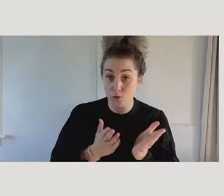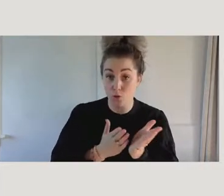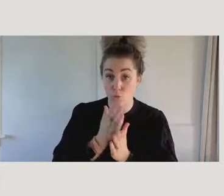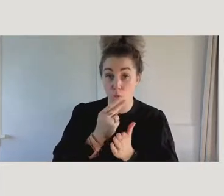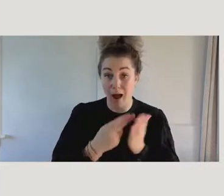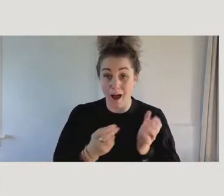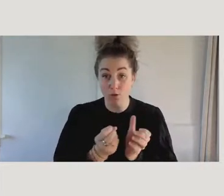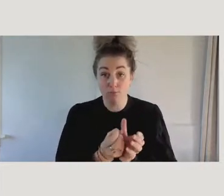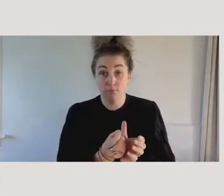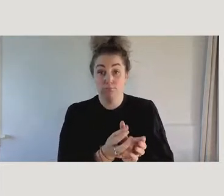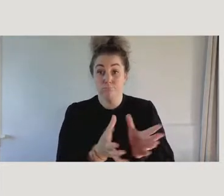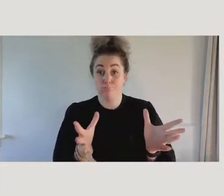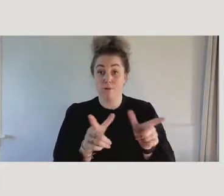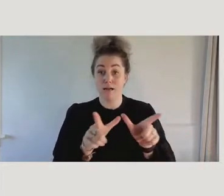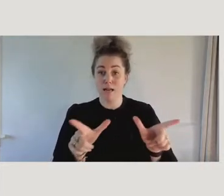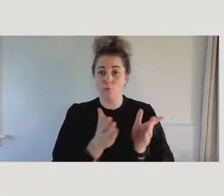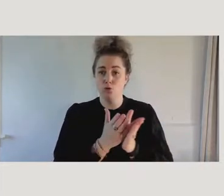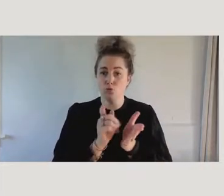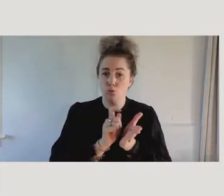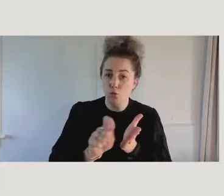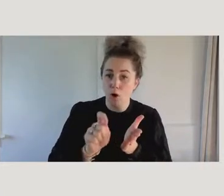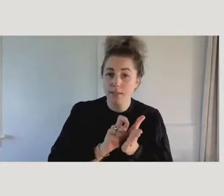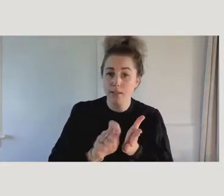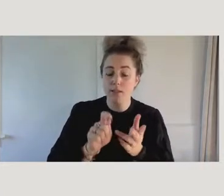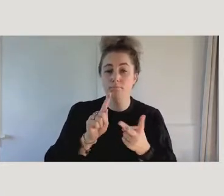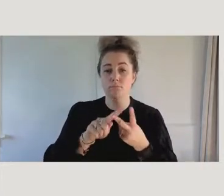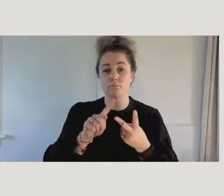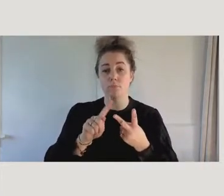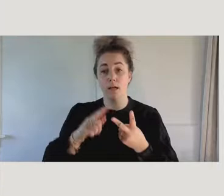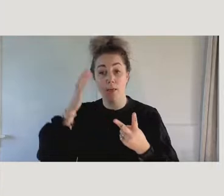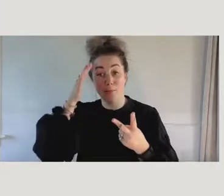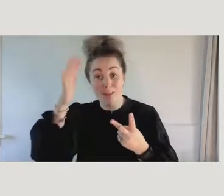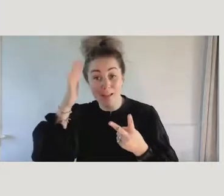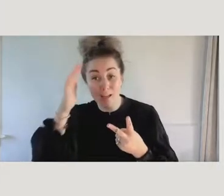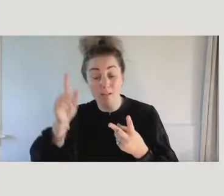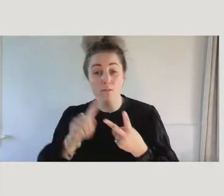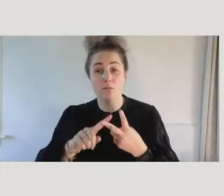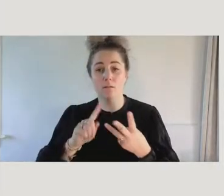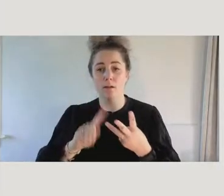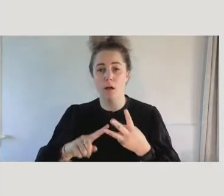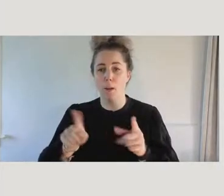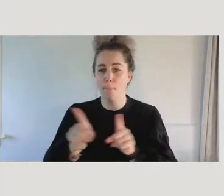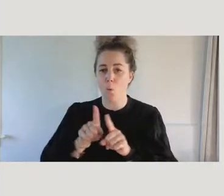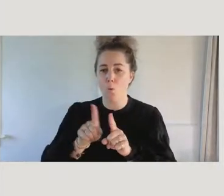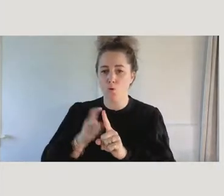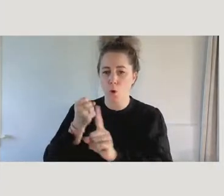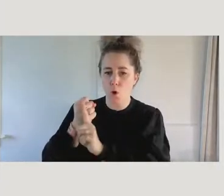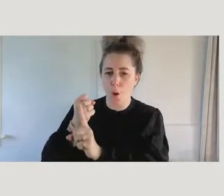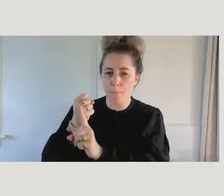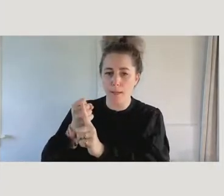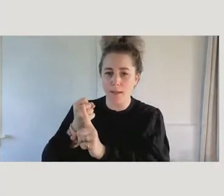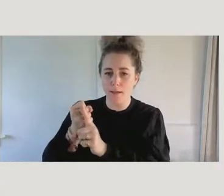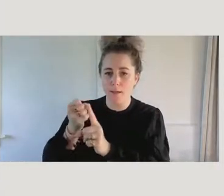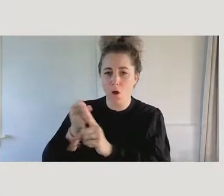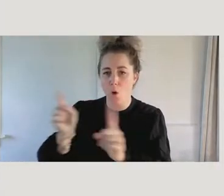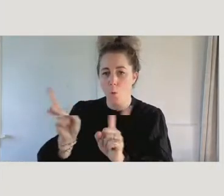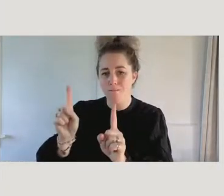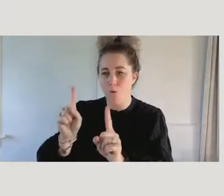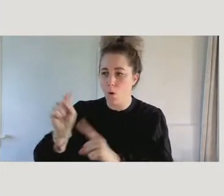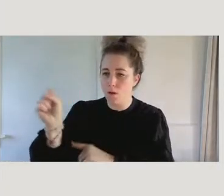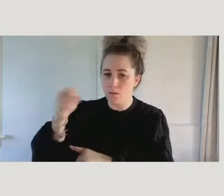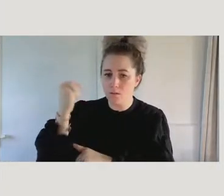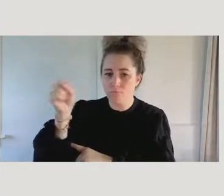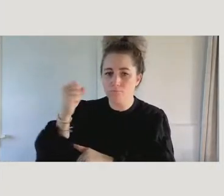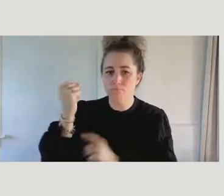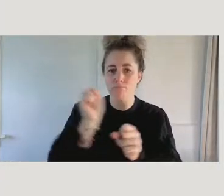growing our language through our writings through our thinking but also lobbying Samoa